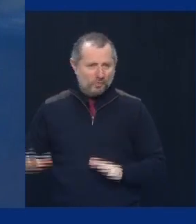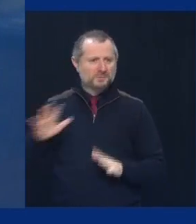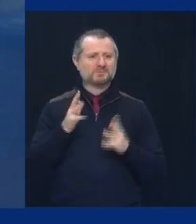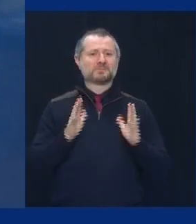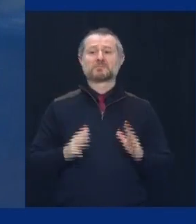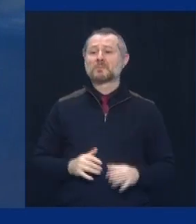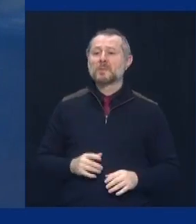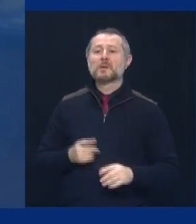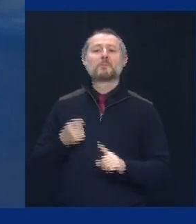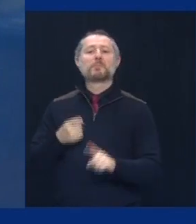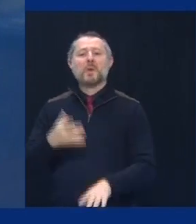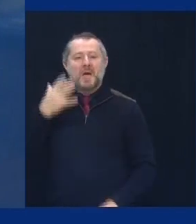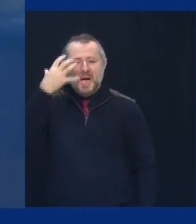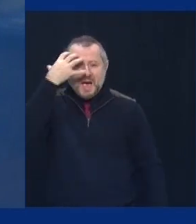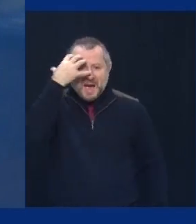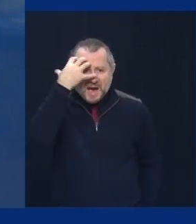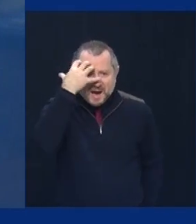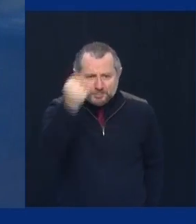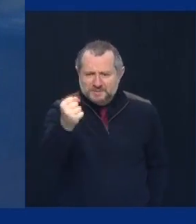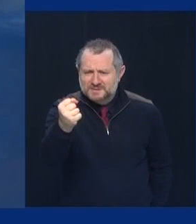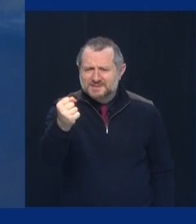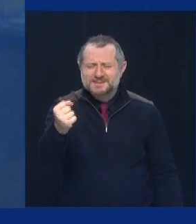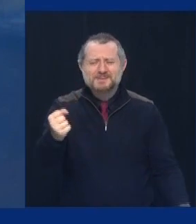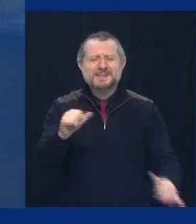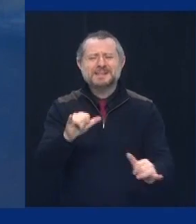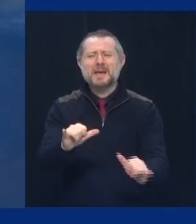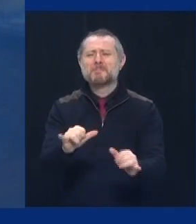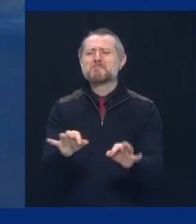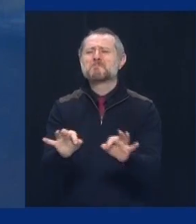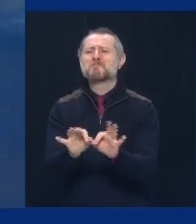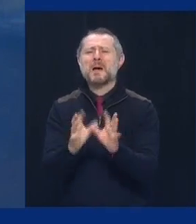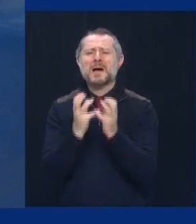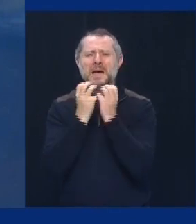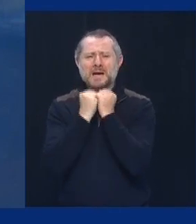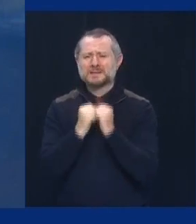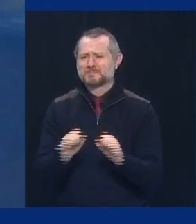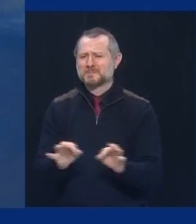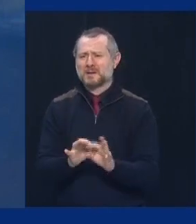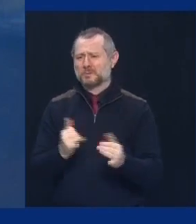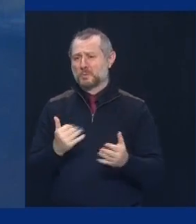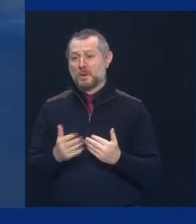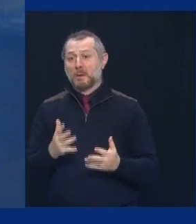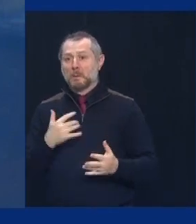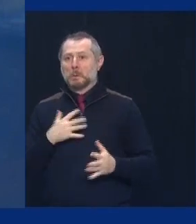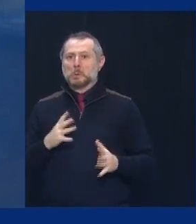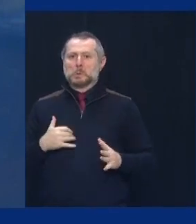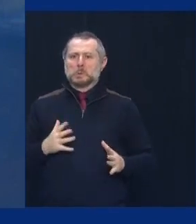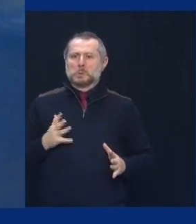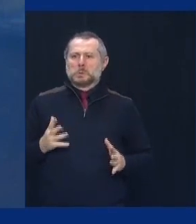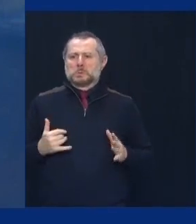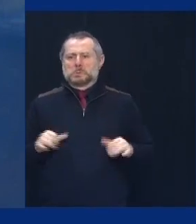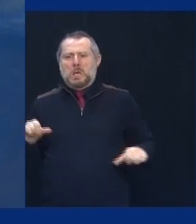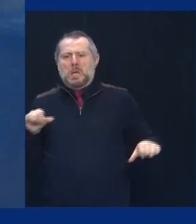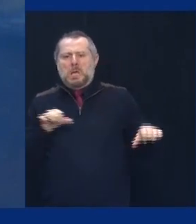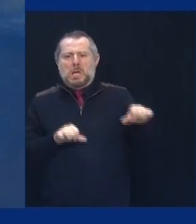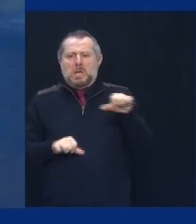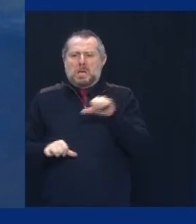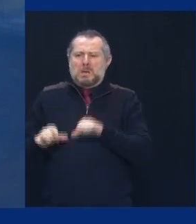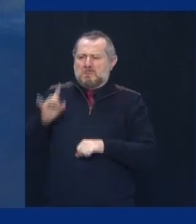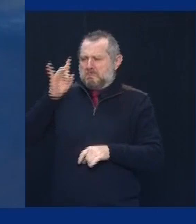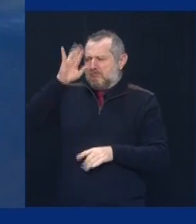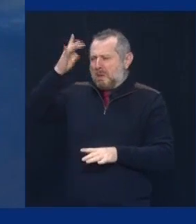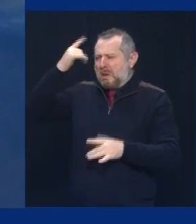common sense. This is not high science we're applying here. These are common